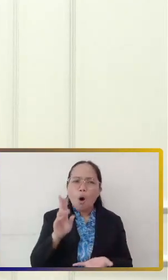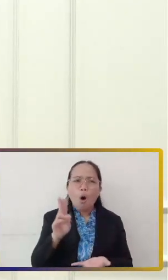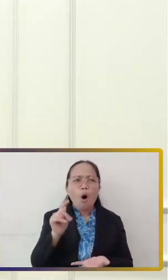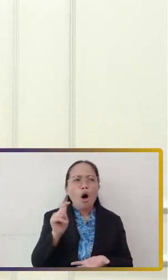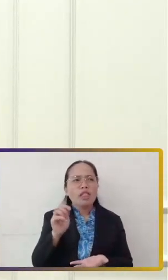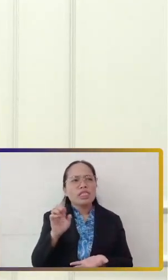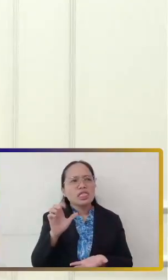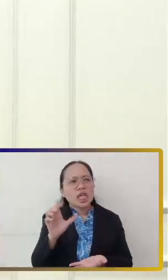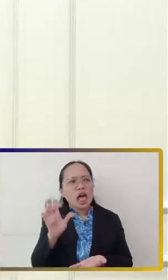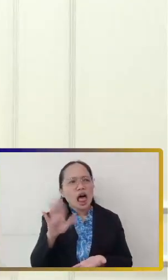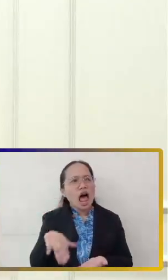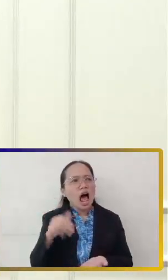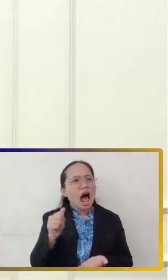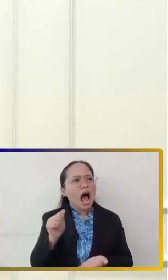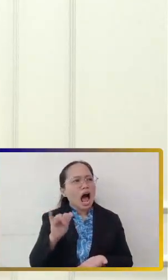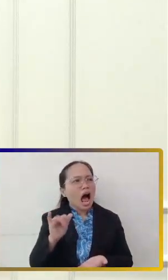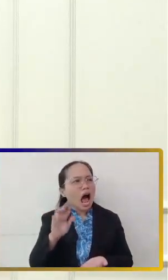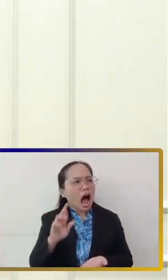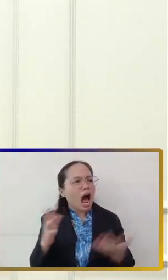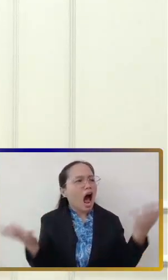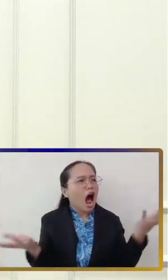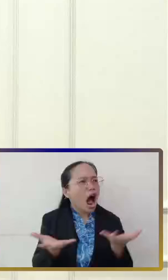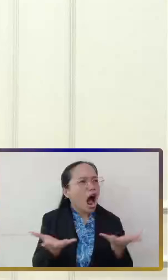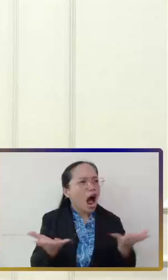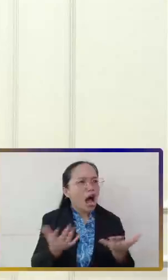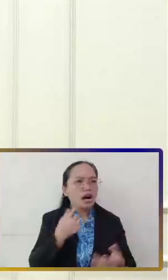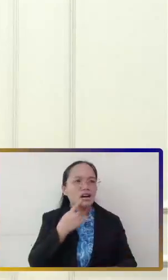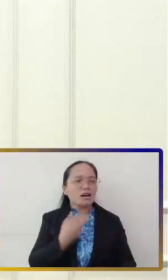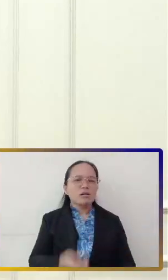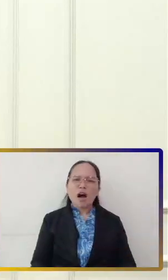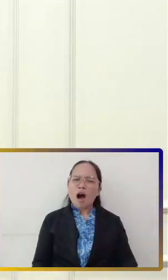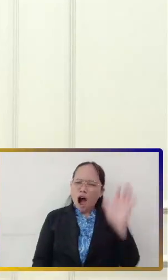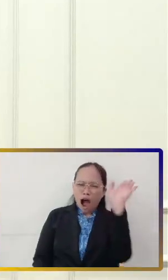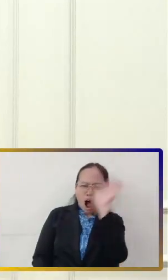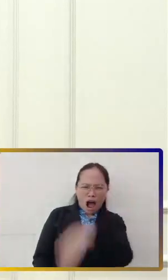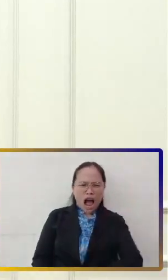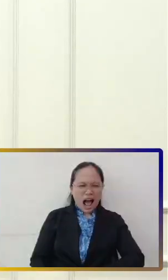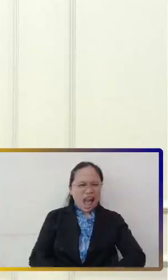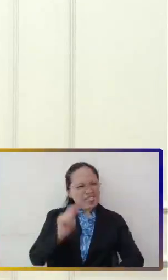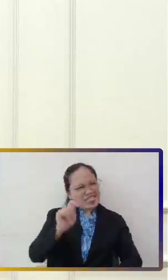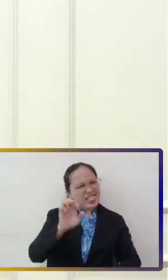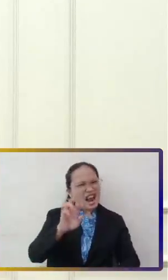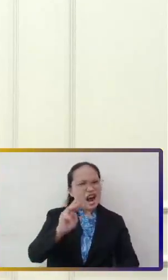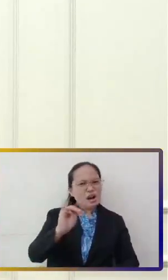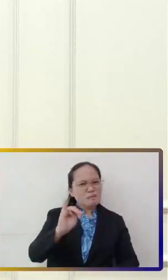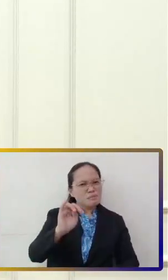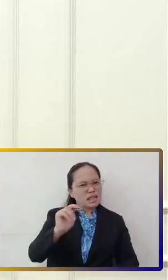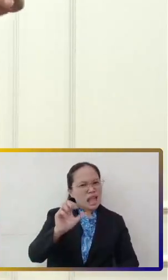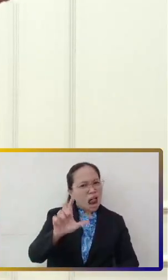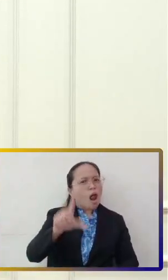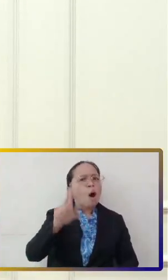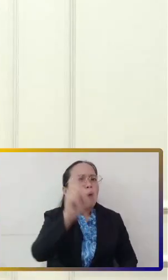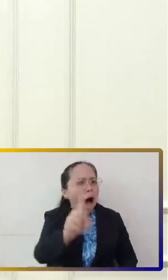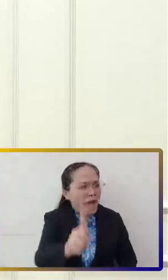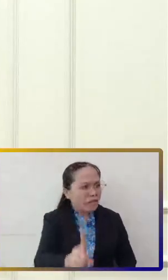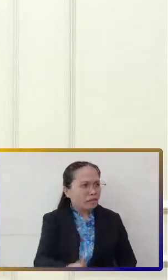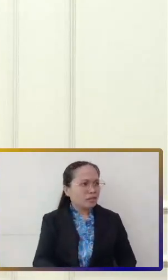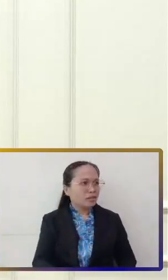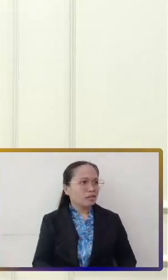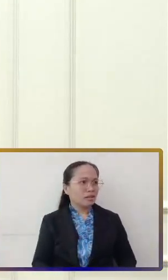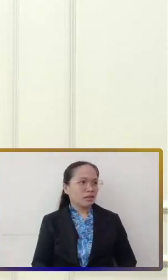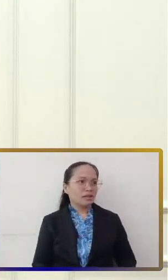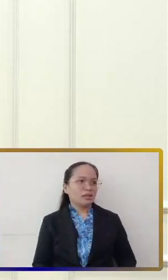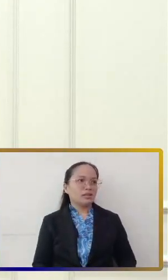Oh, it's in Terminal 1. Sabi ko, good night. I landed at Terminal 1 and